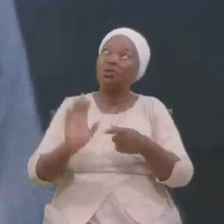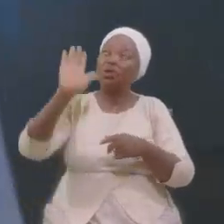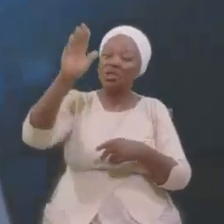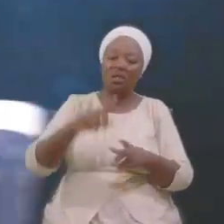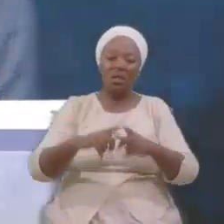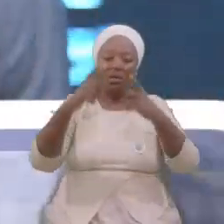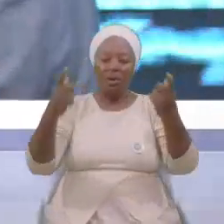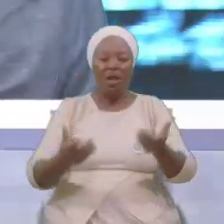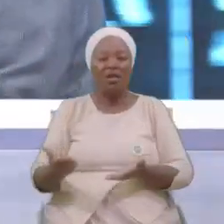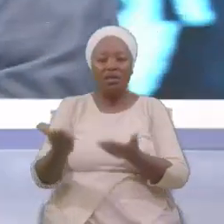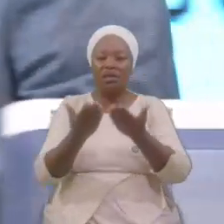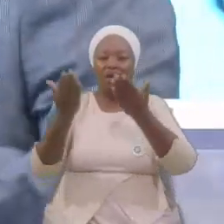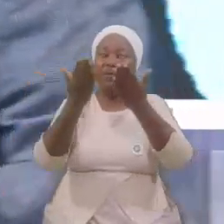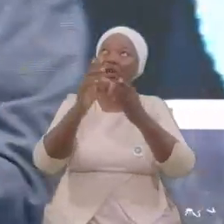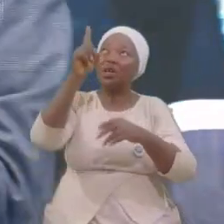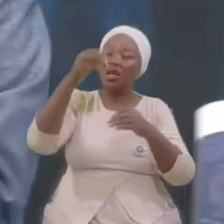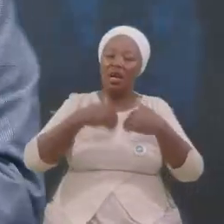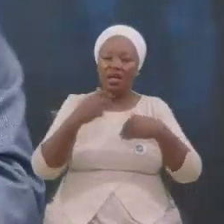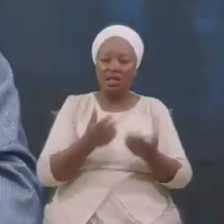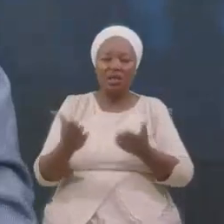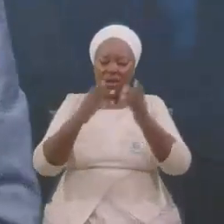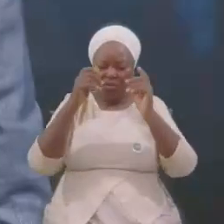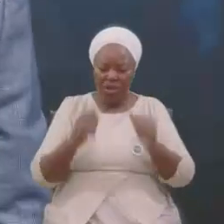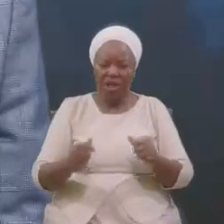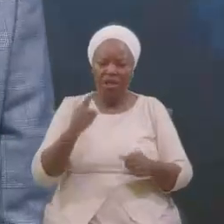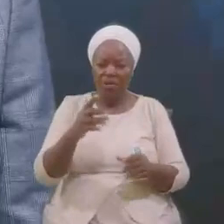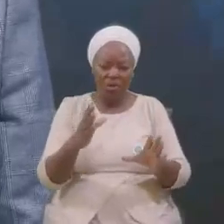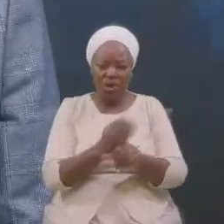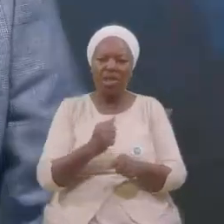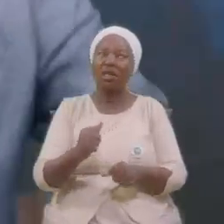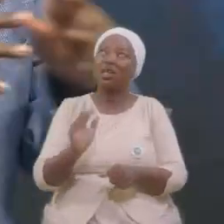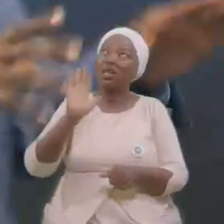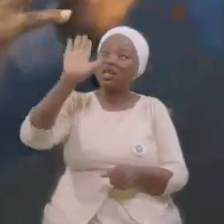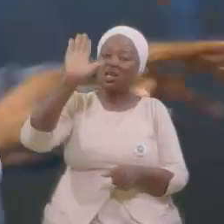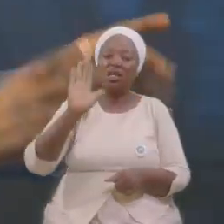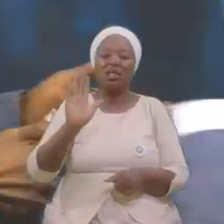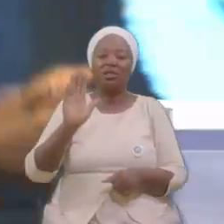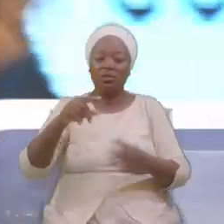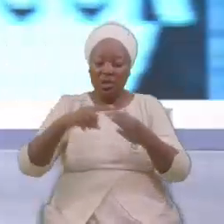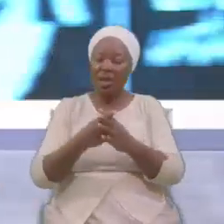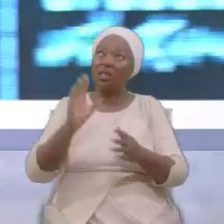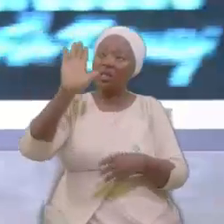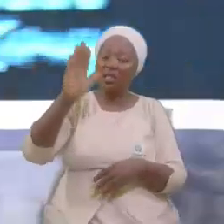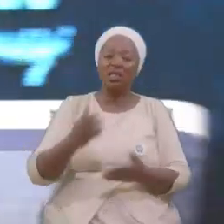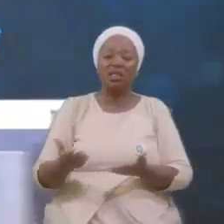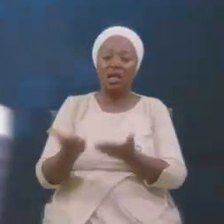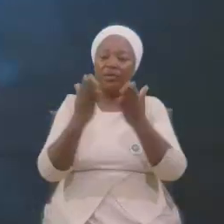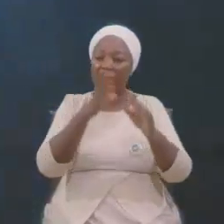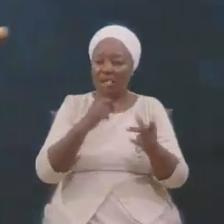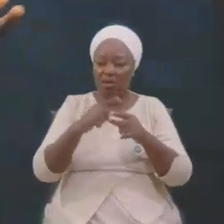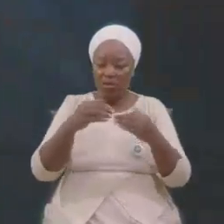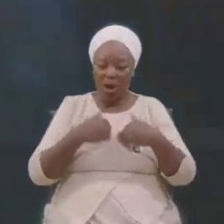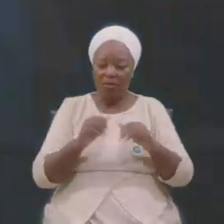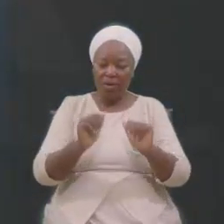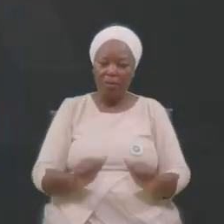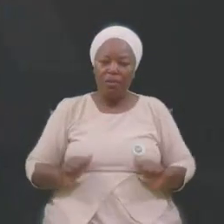has a service, and immediately you pick up his service and you have commitment.